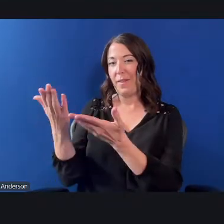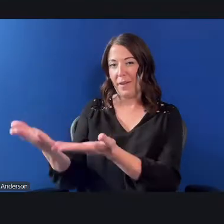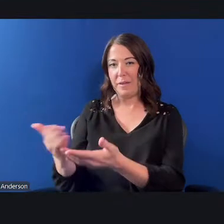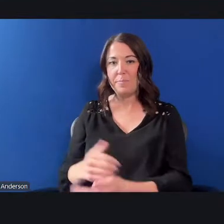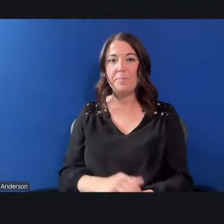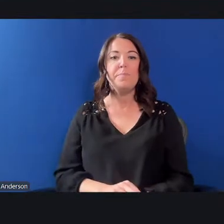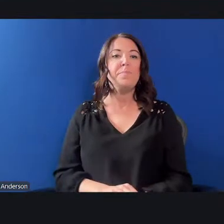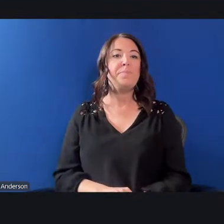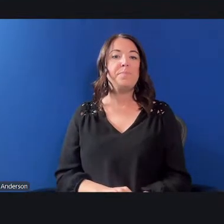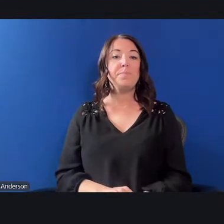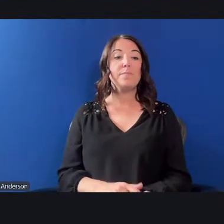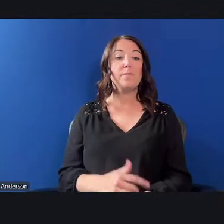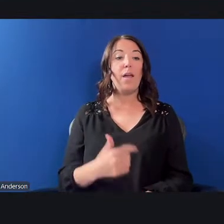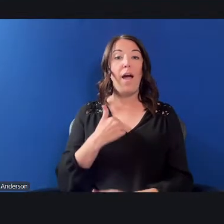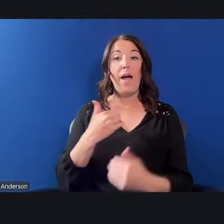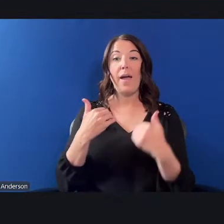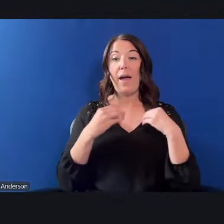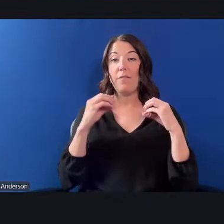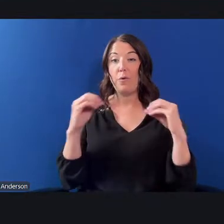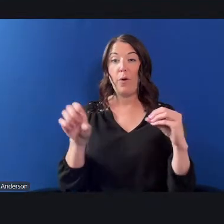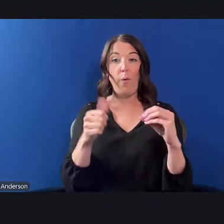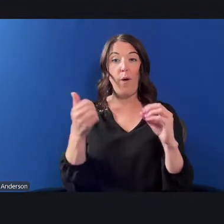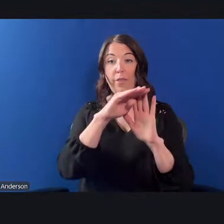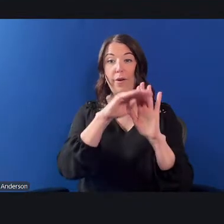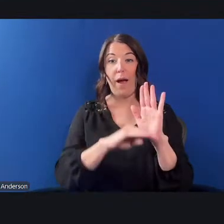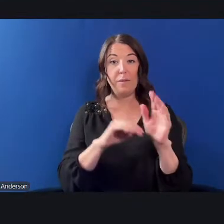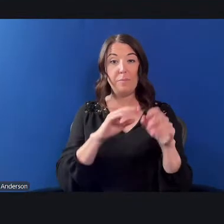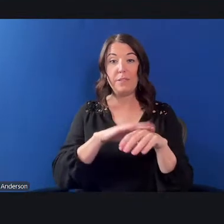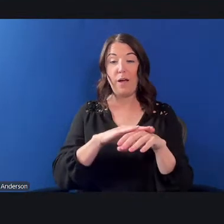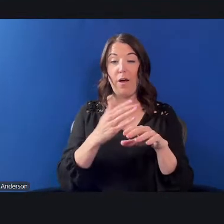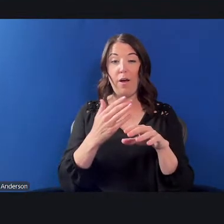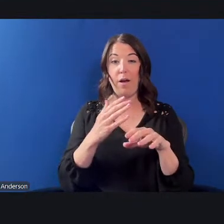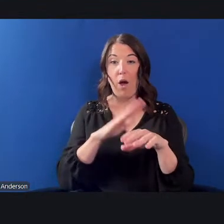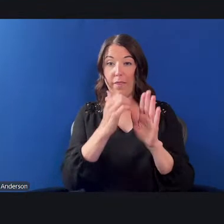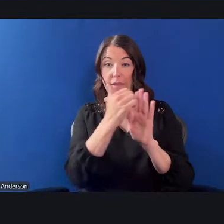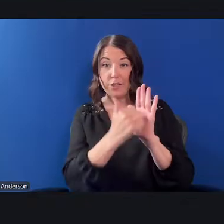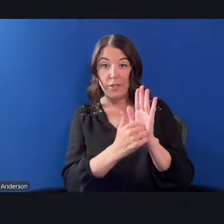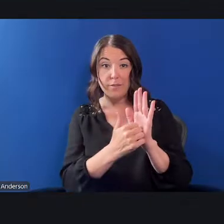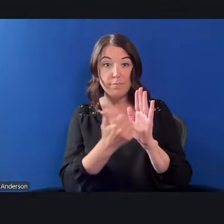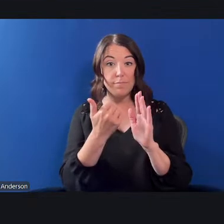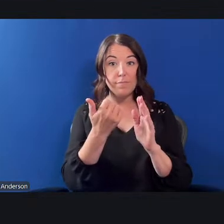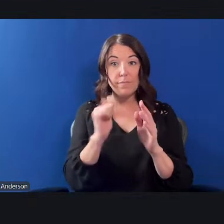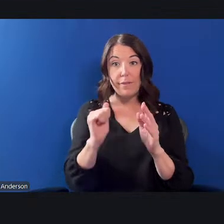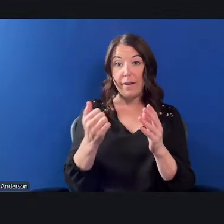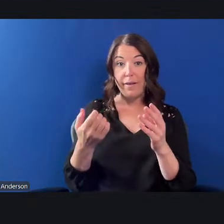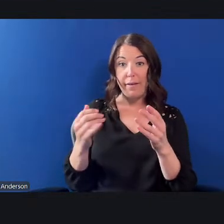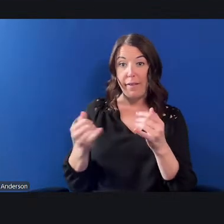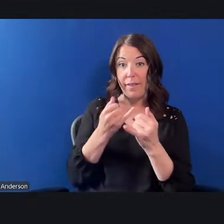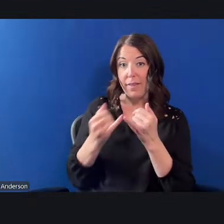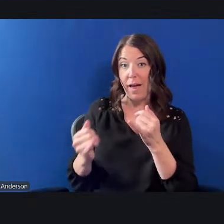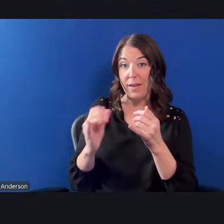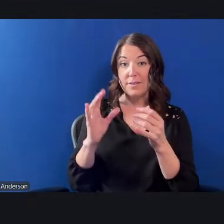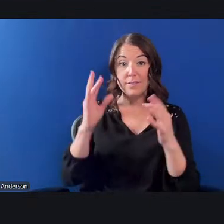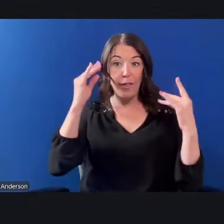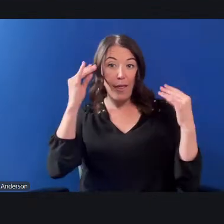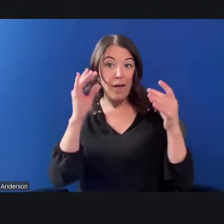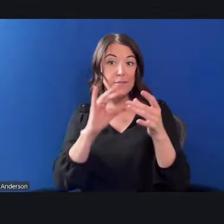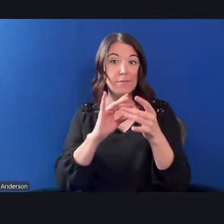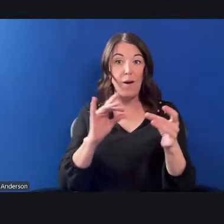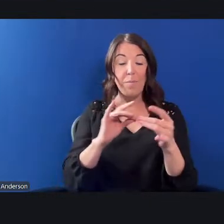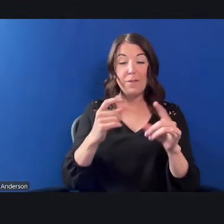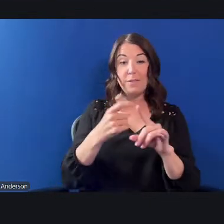I have no other items on our agenda. Do we have any closing thoughts from any of our board